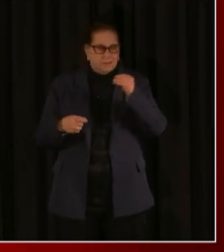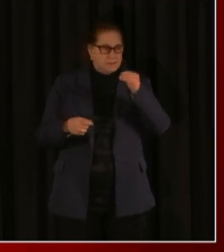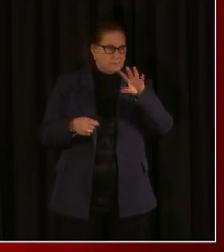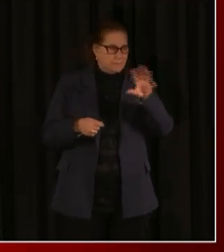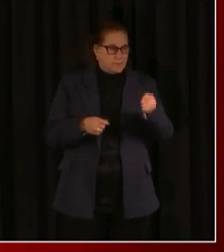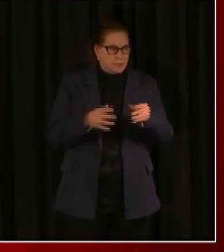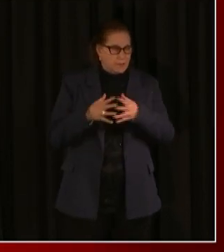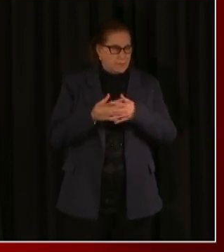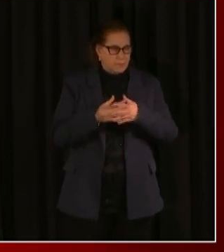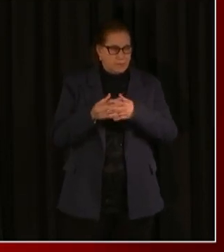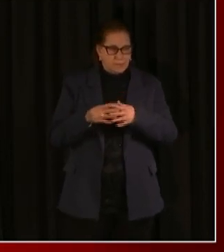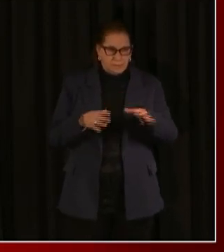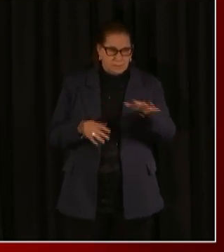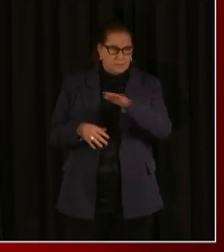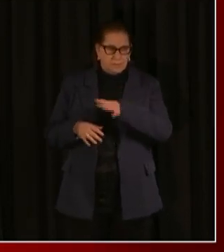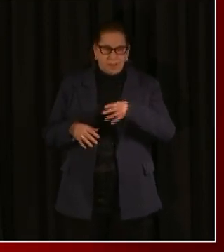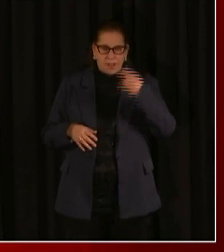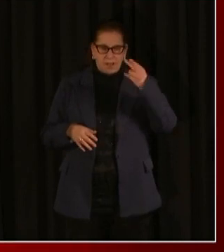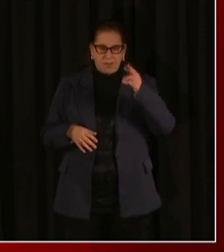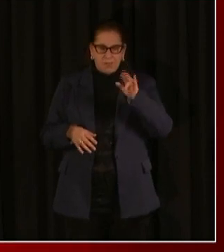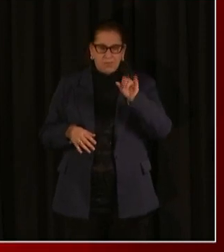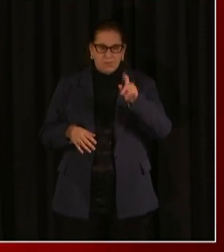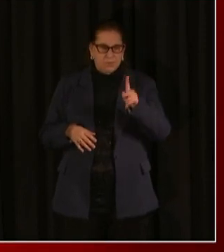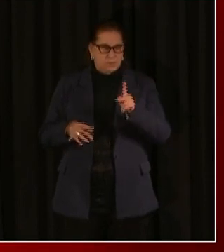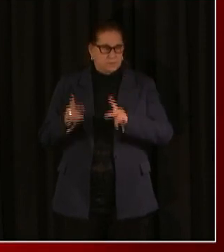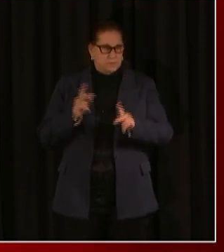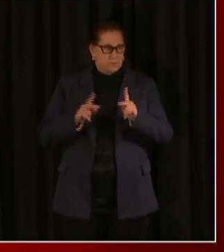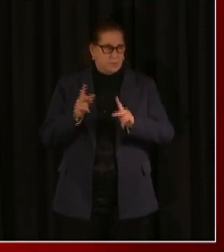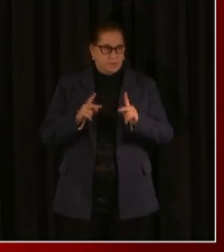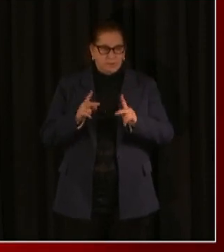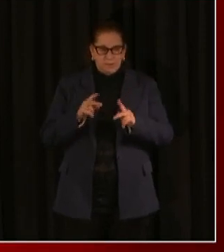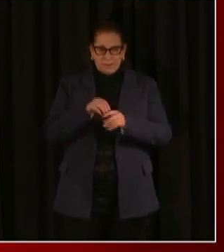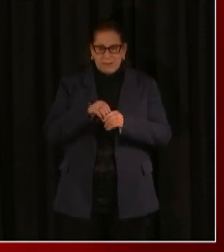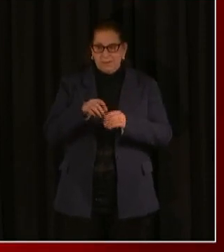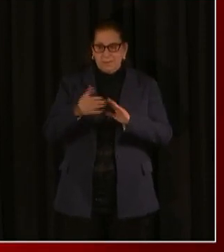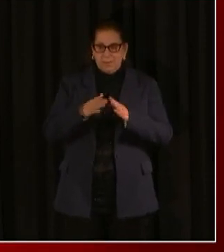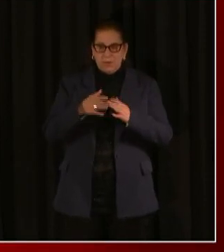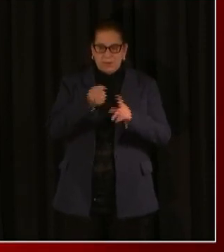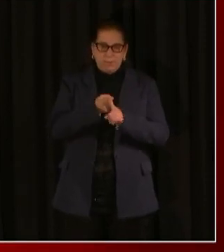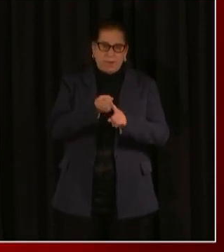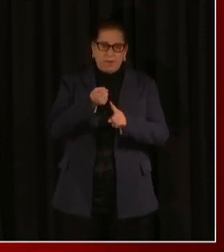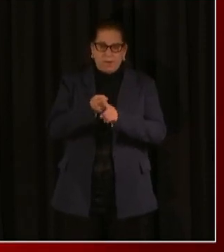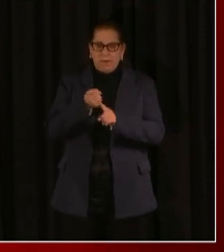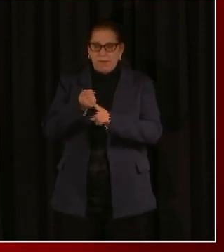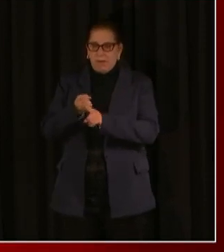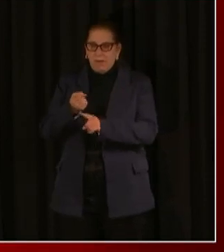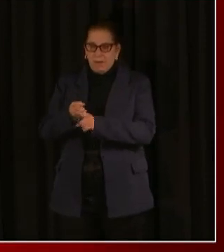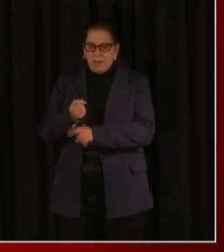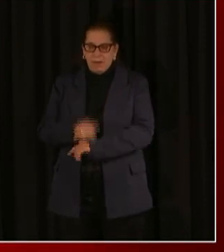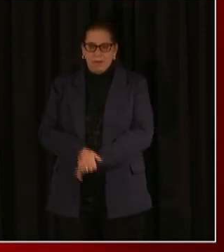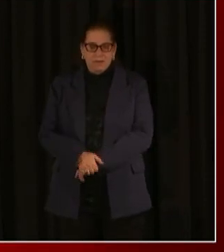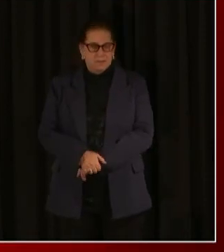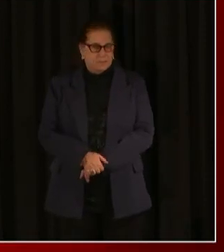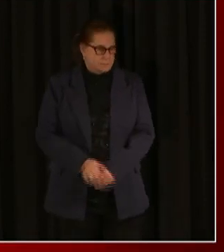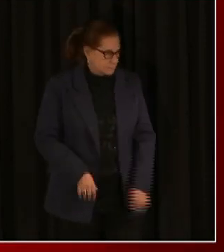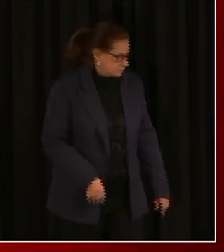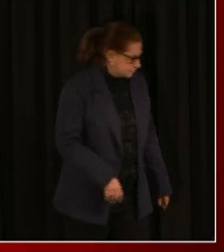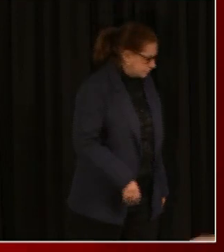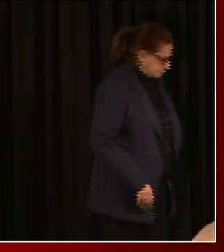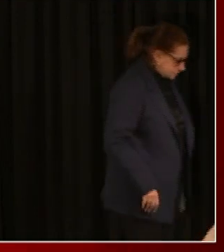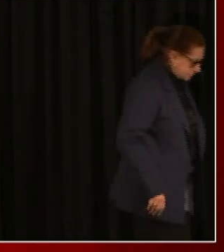to share information with those communities related and ensure that they are getting the vaccine?